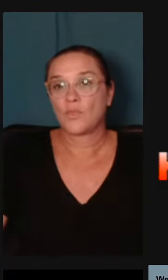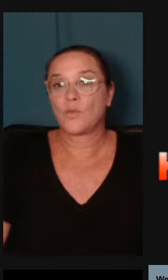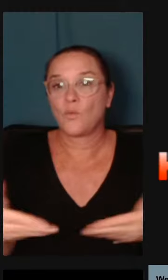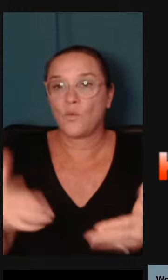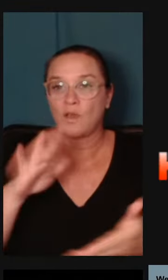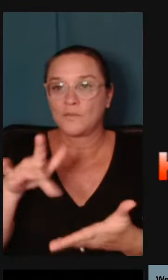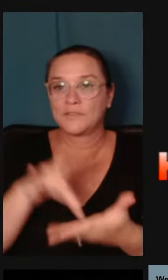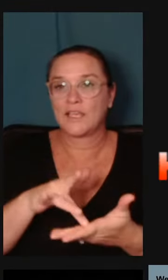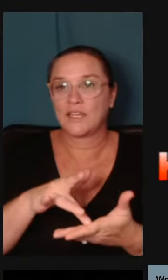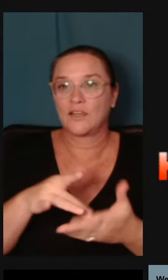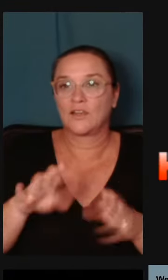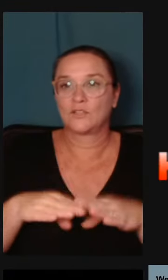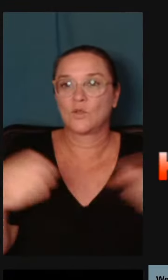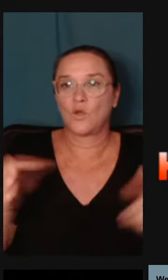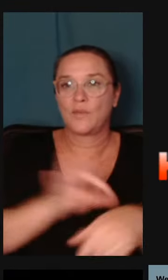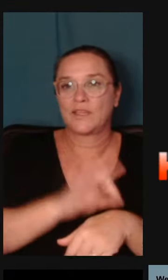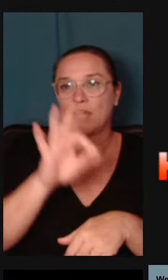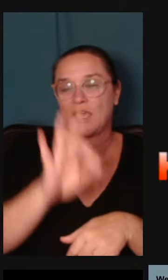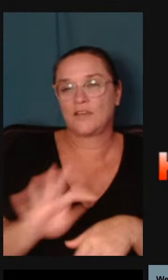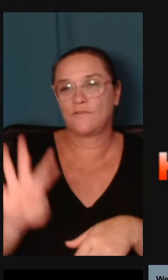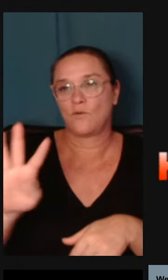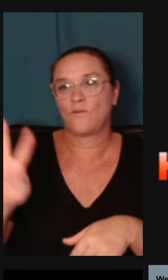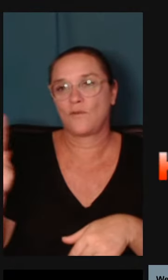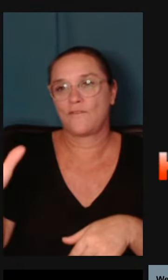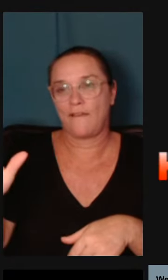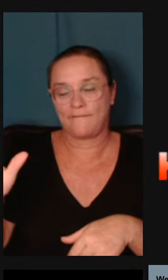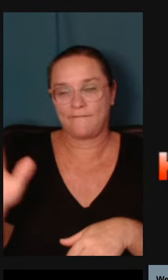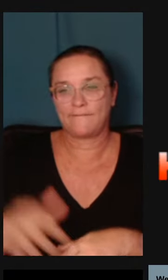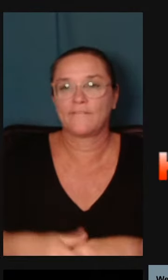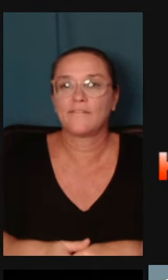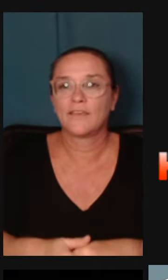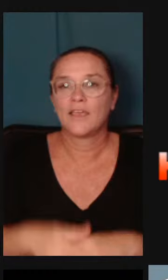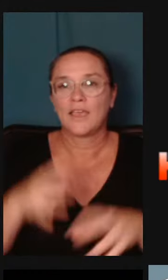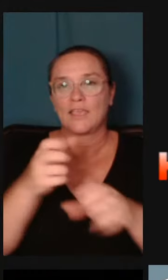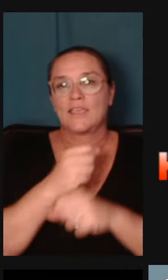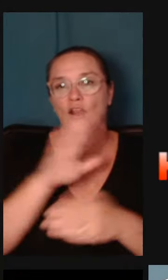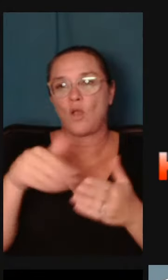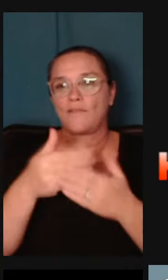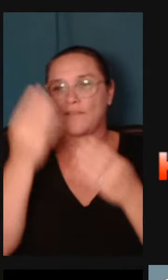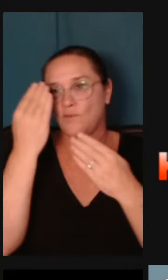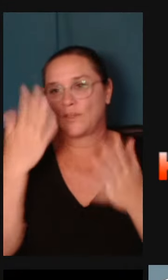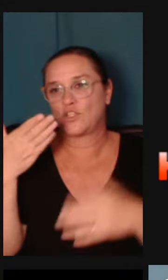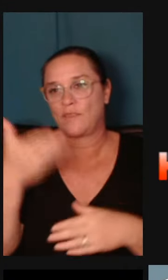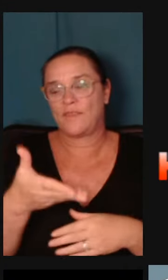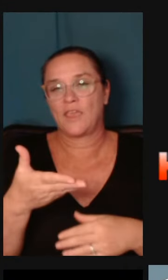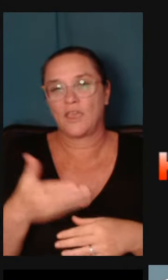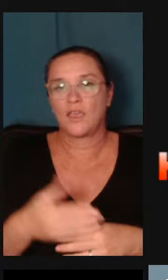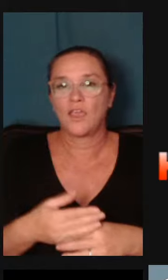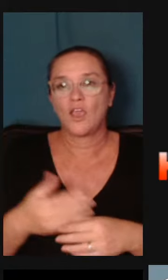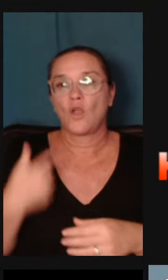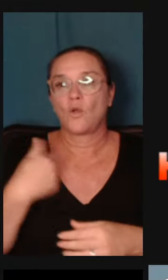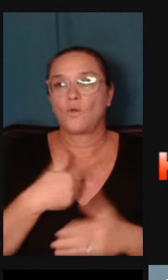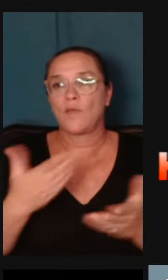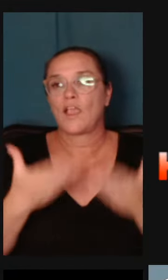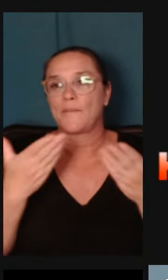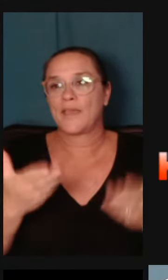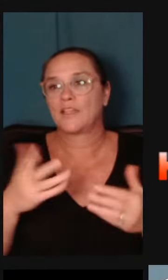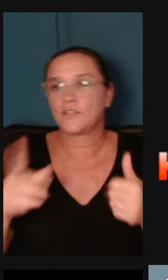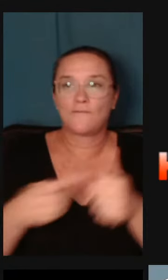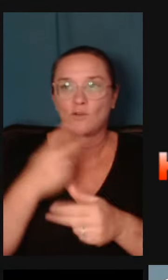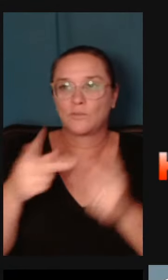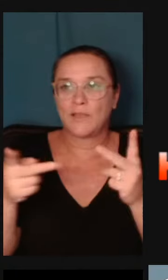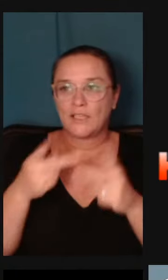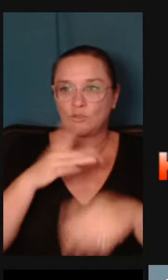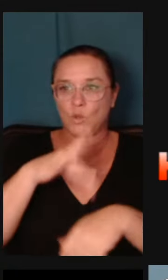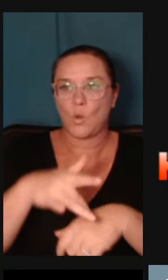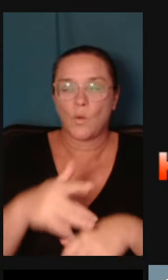to 4:45 p.m. Get your information there. They recommend it's your first stop. It's hard to go all the way